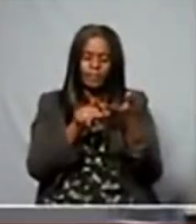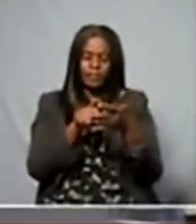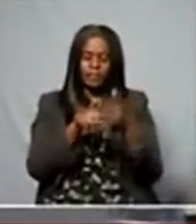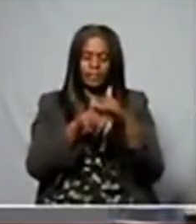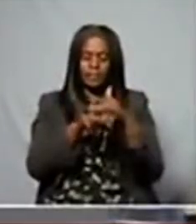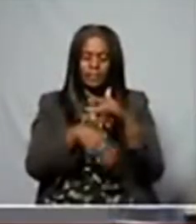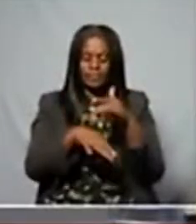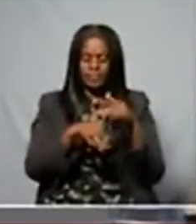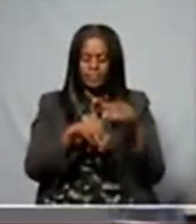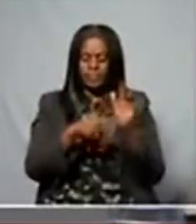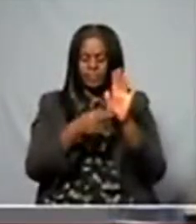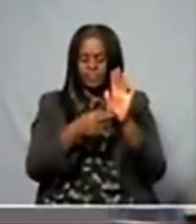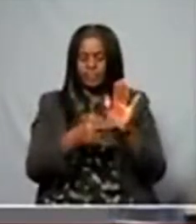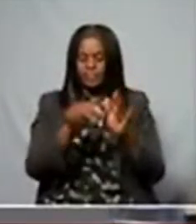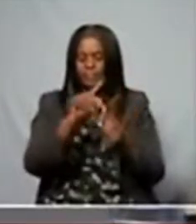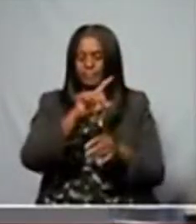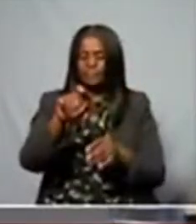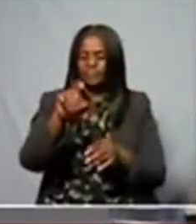below shows that